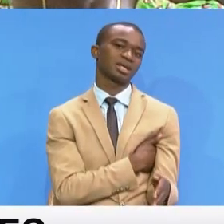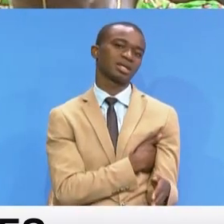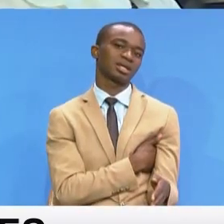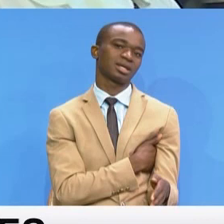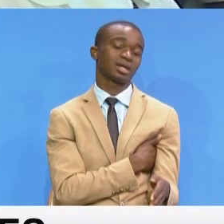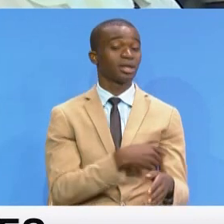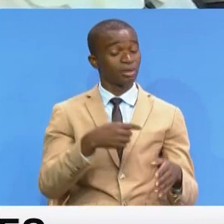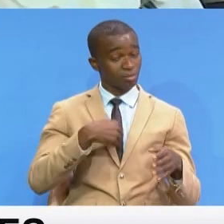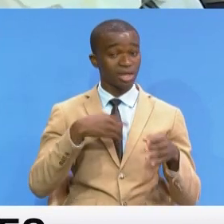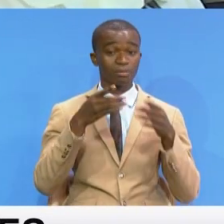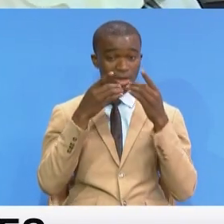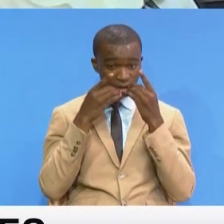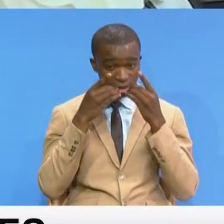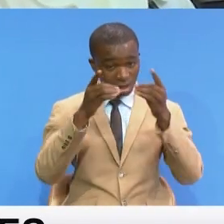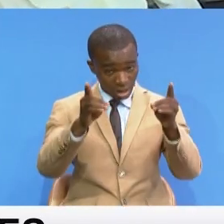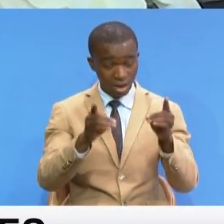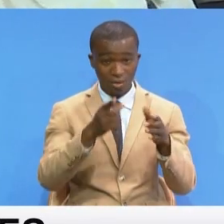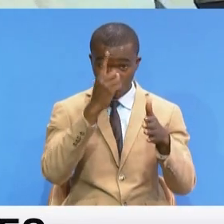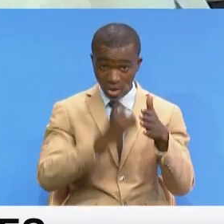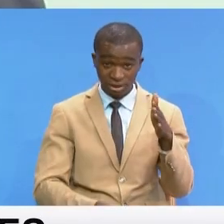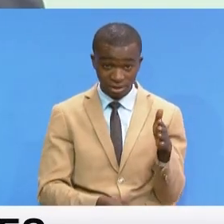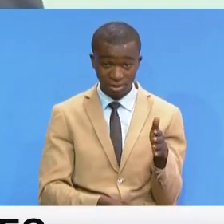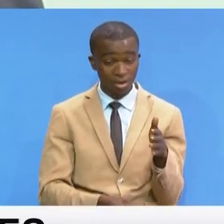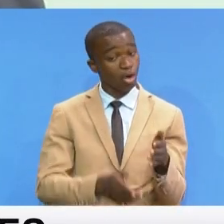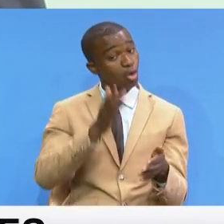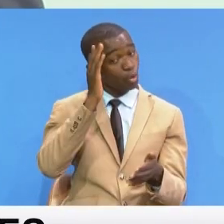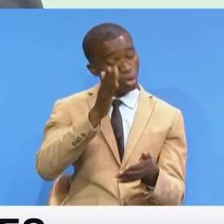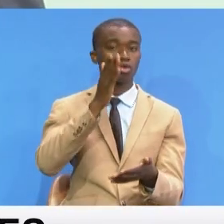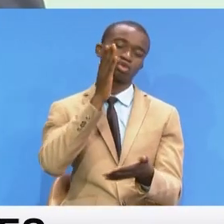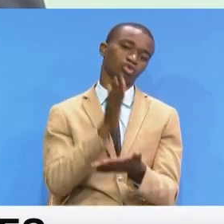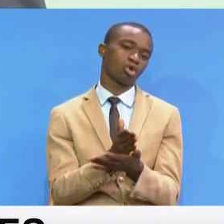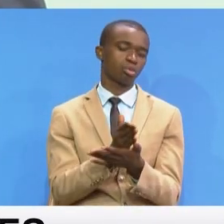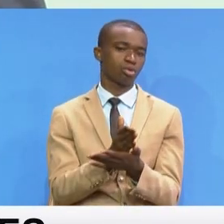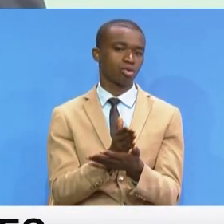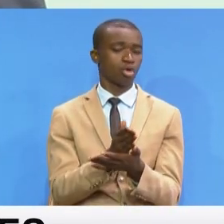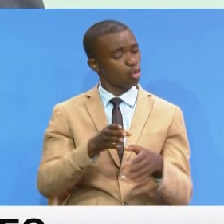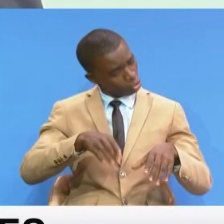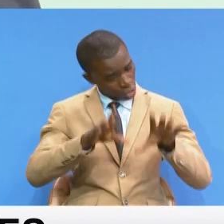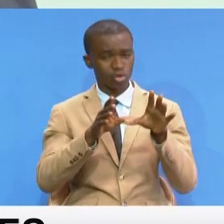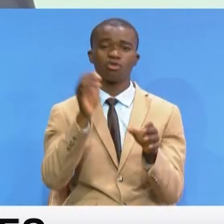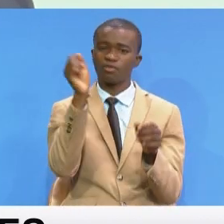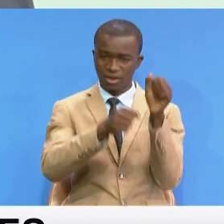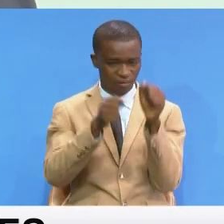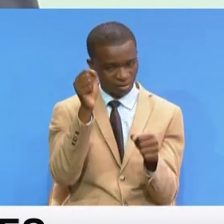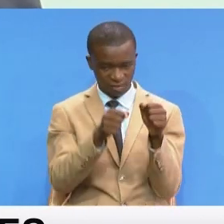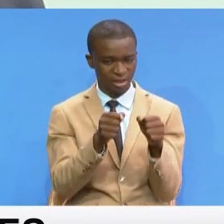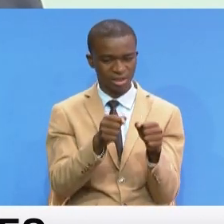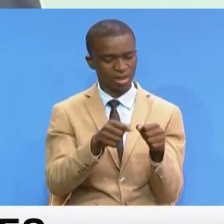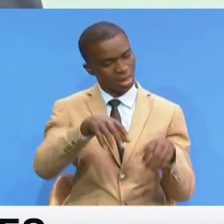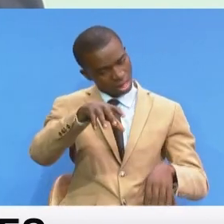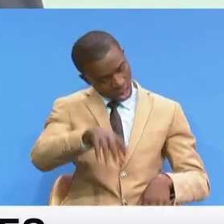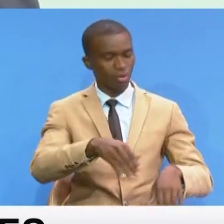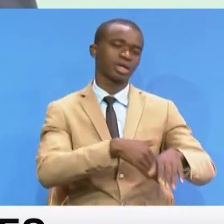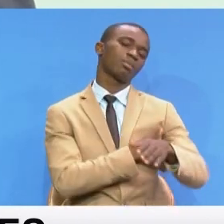to declare my commitment to enhance the fight against child marriages and include